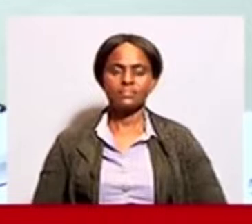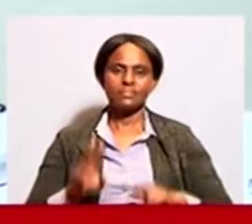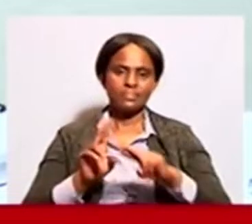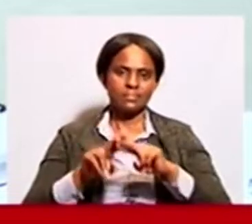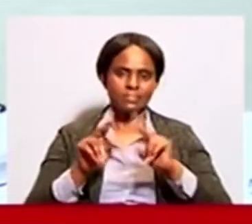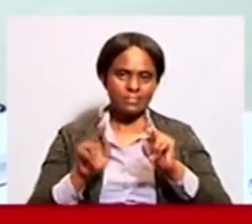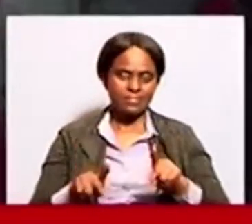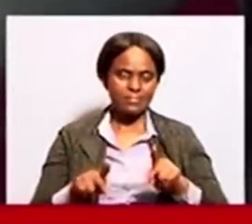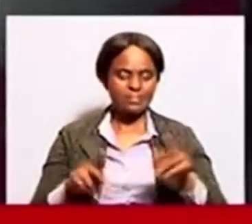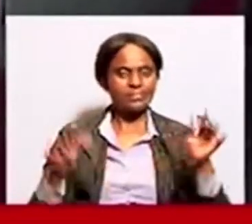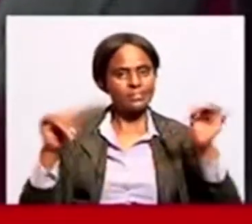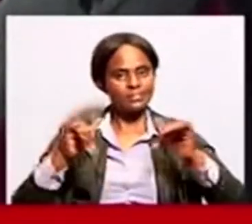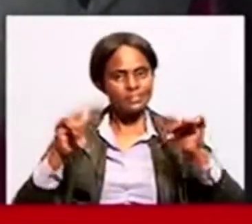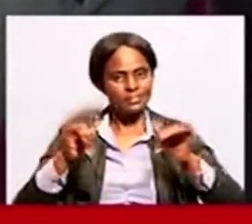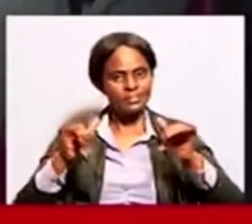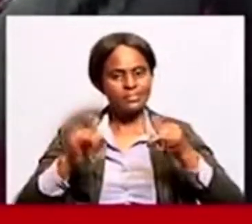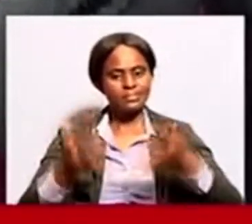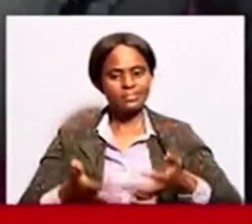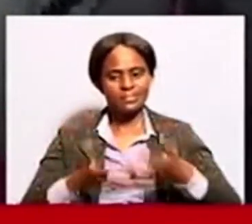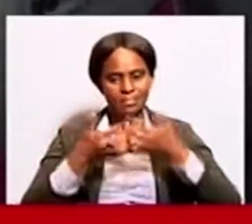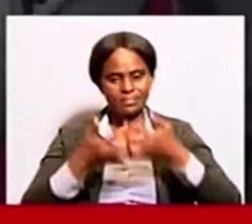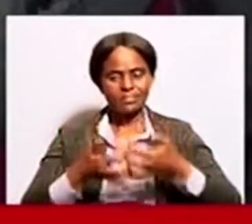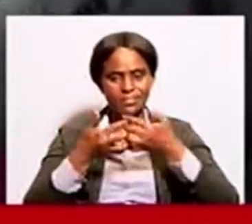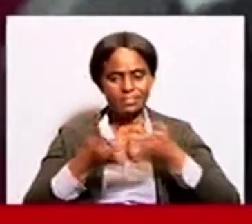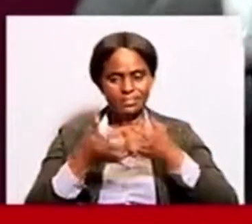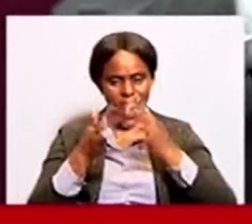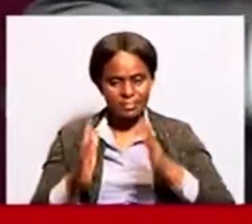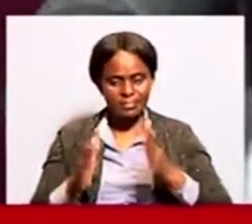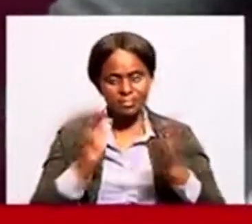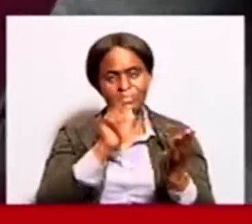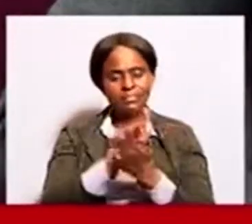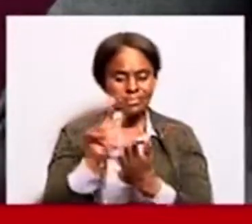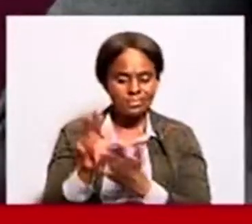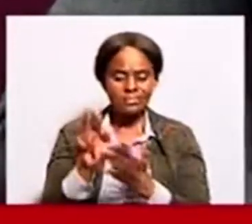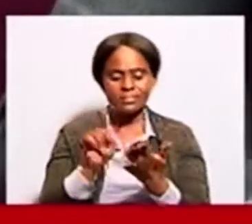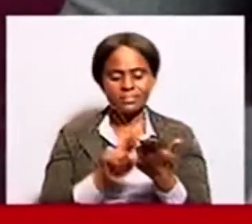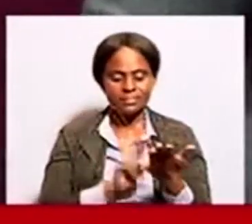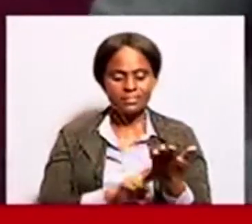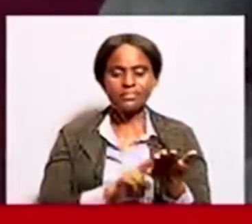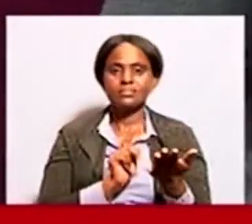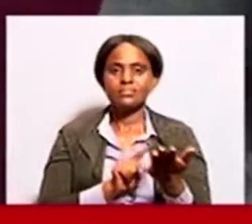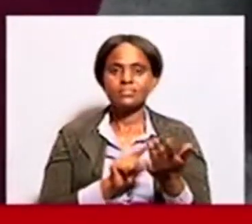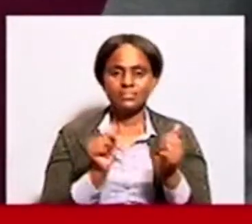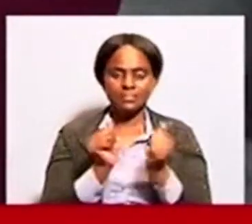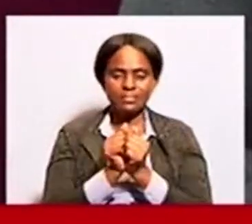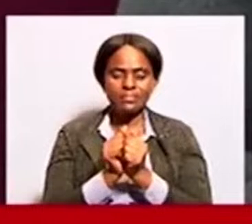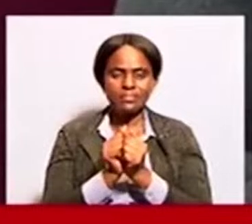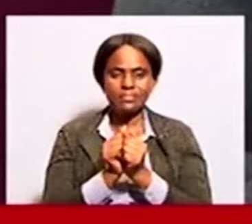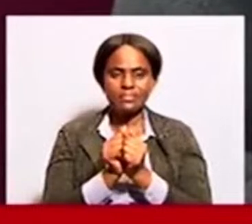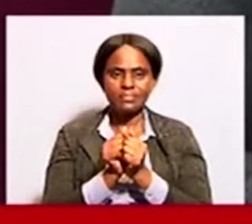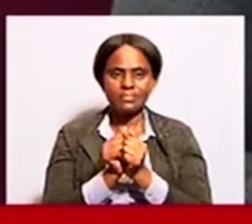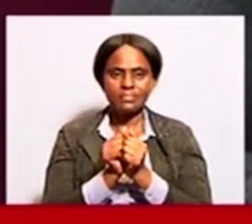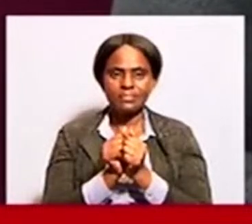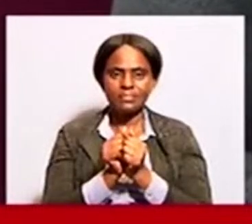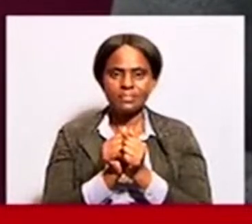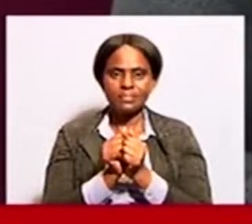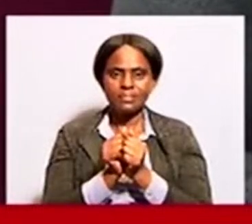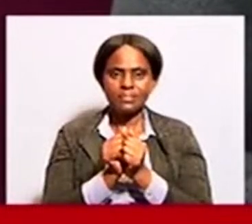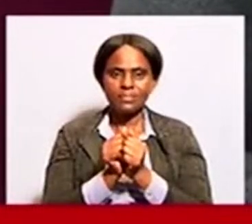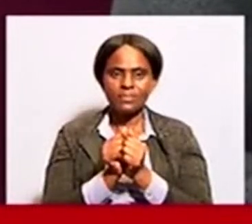Chair, actually, the engineer signed the report, but in terms of